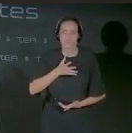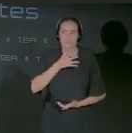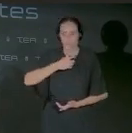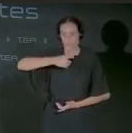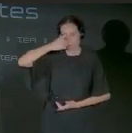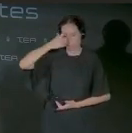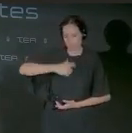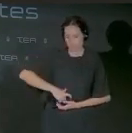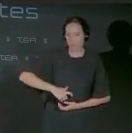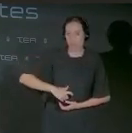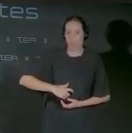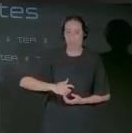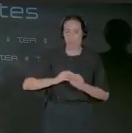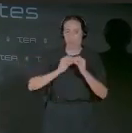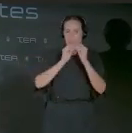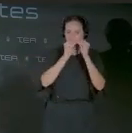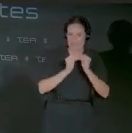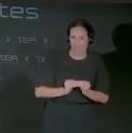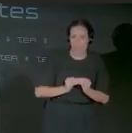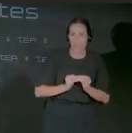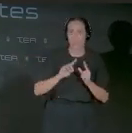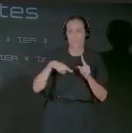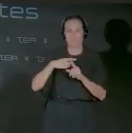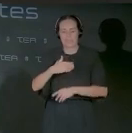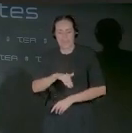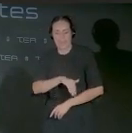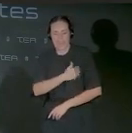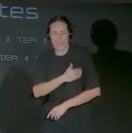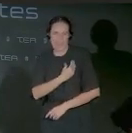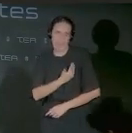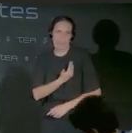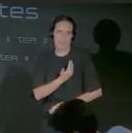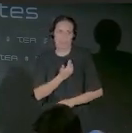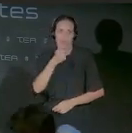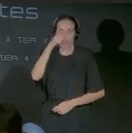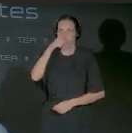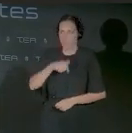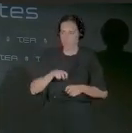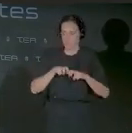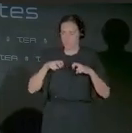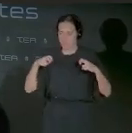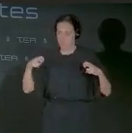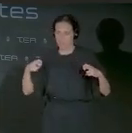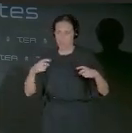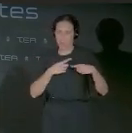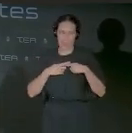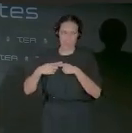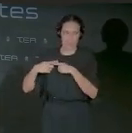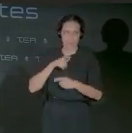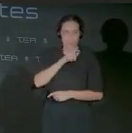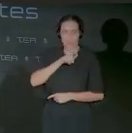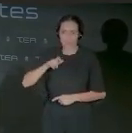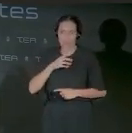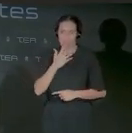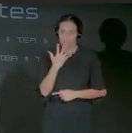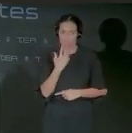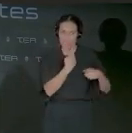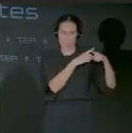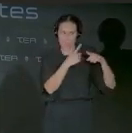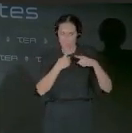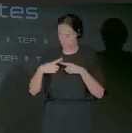be sharing this panel with five amazing profiles, very diverse profiles, with different experiences around